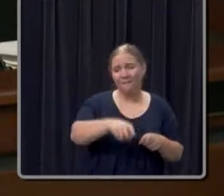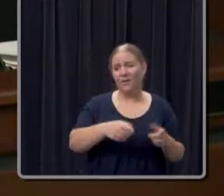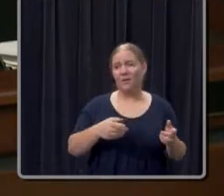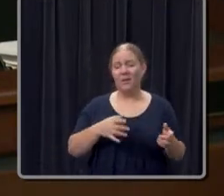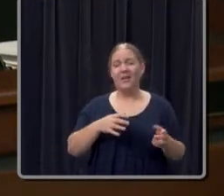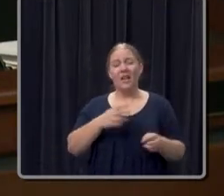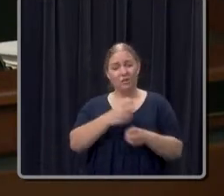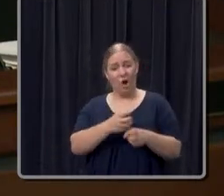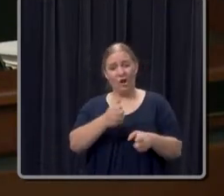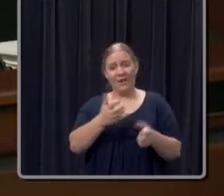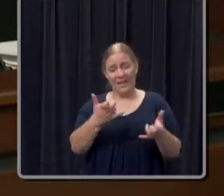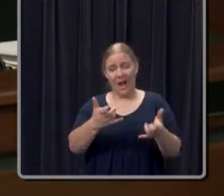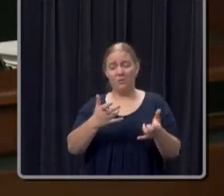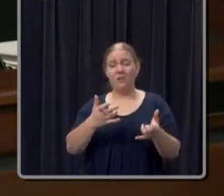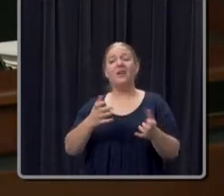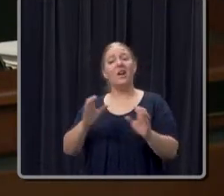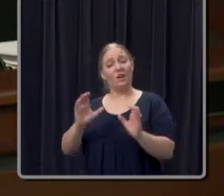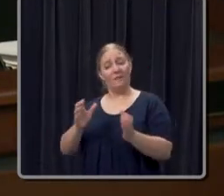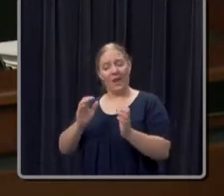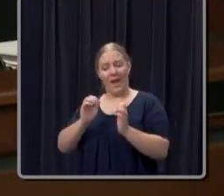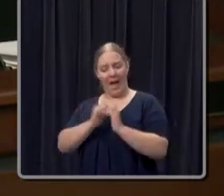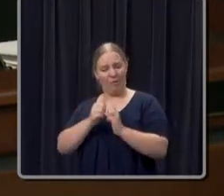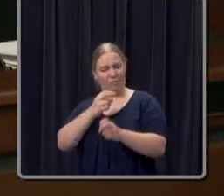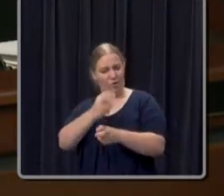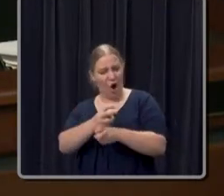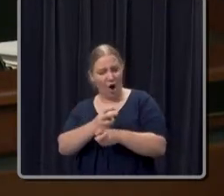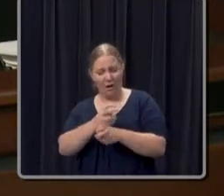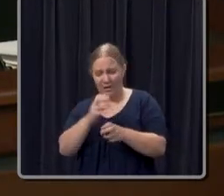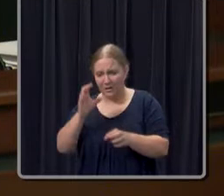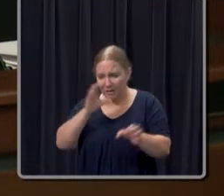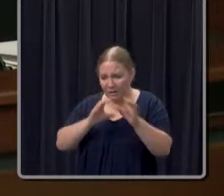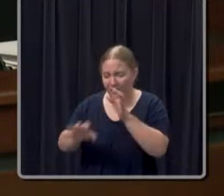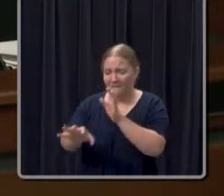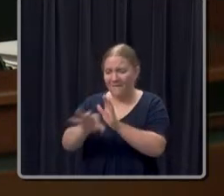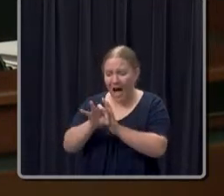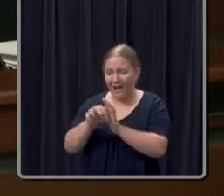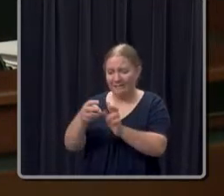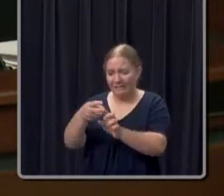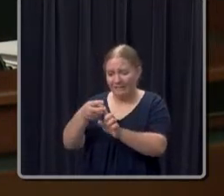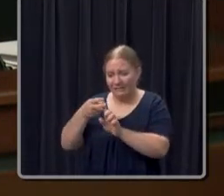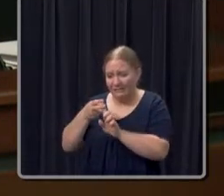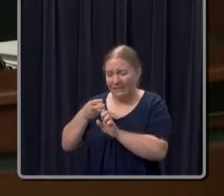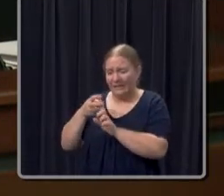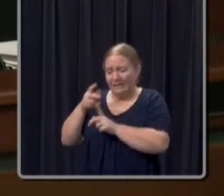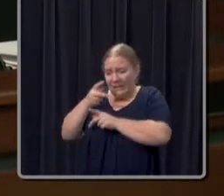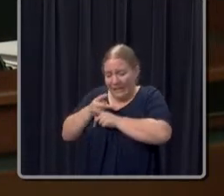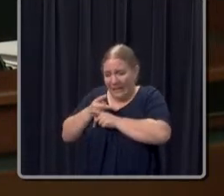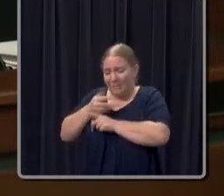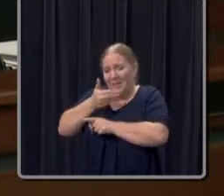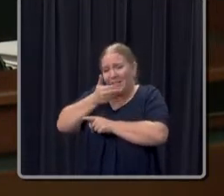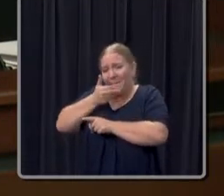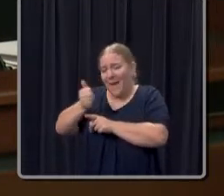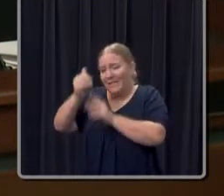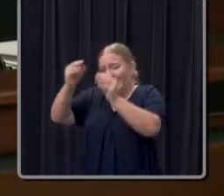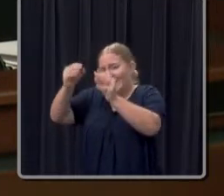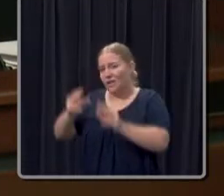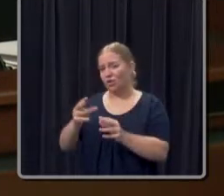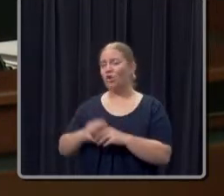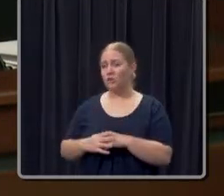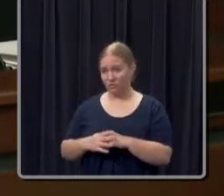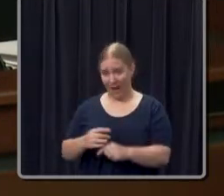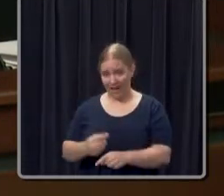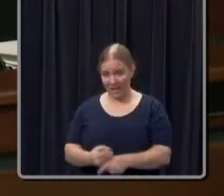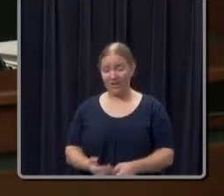One of the big conversations was how hard it is to find and to retain the best teachers,